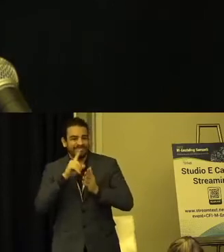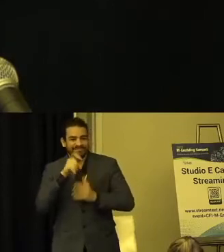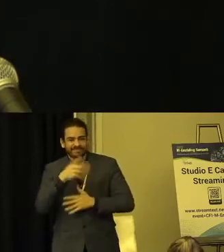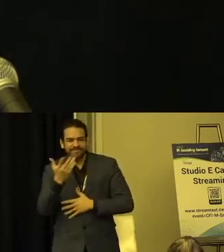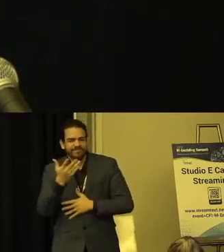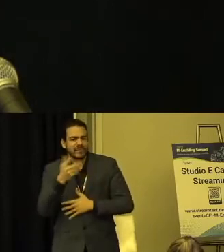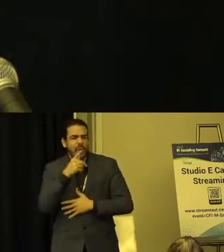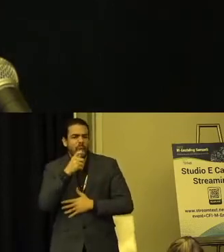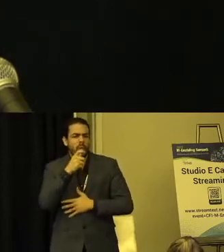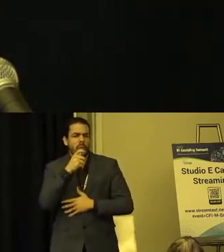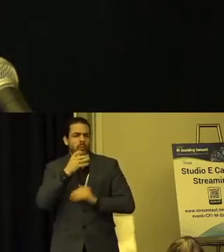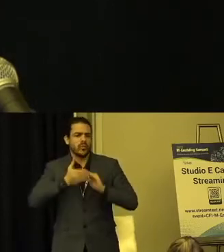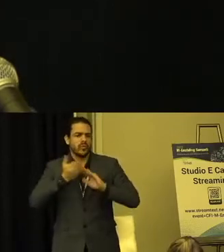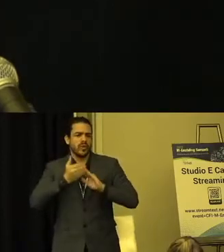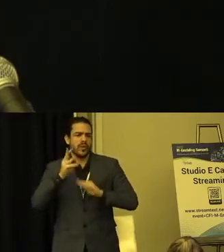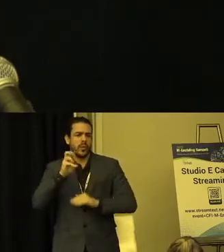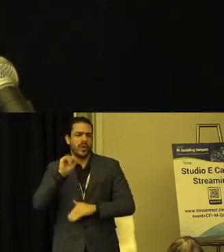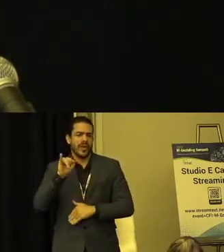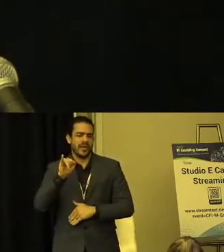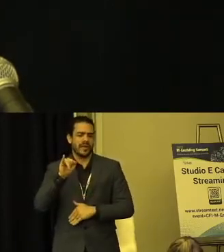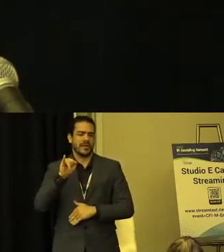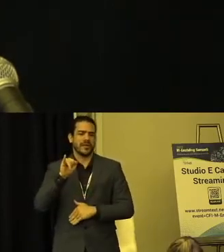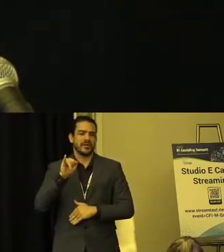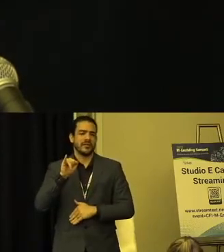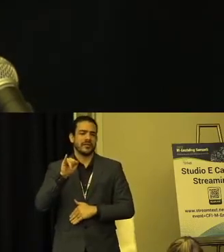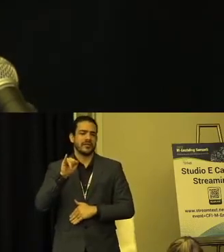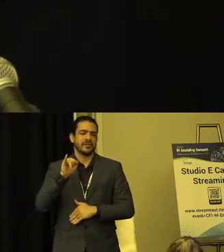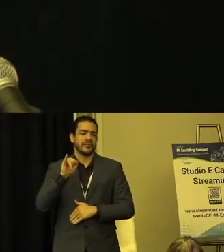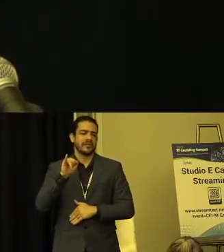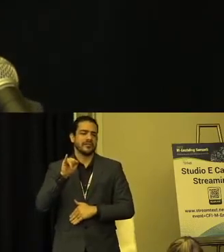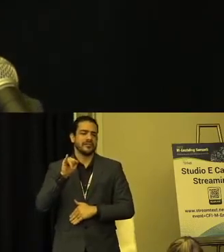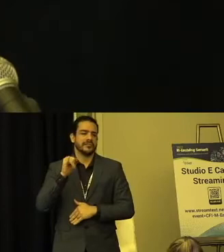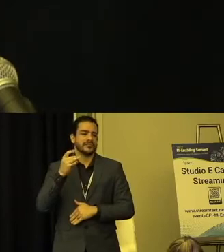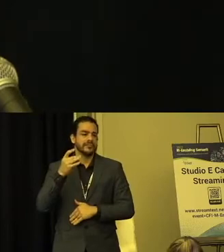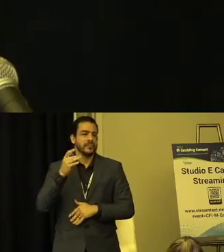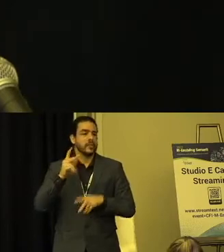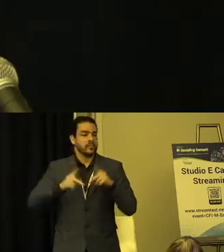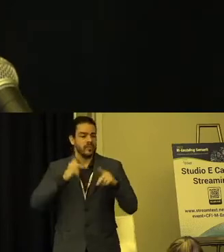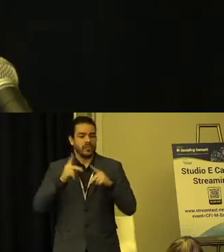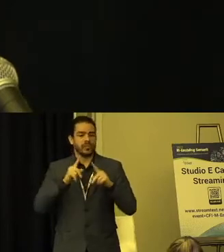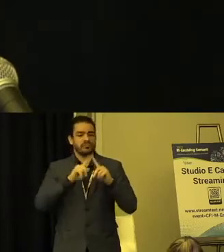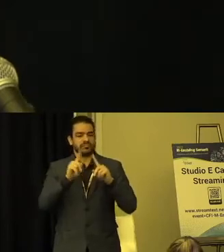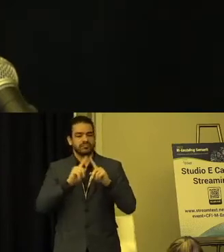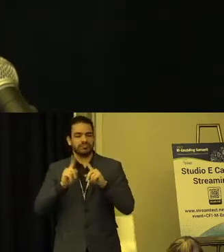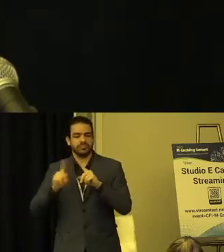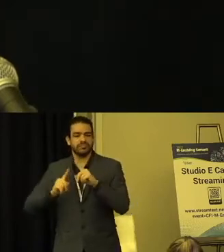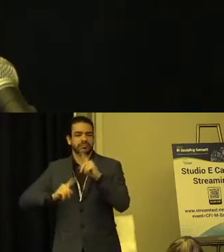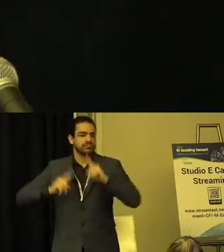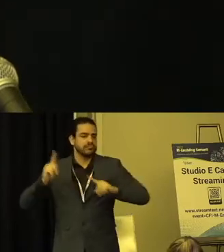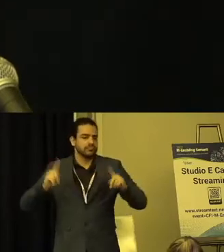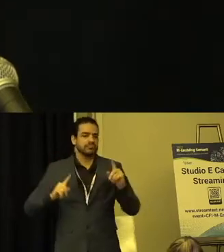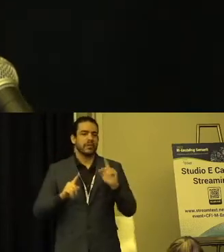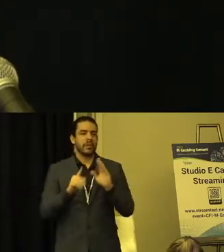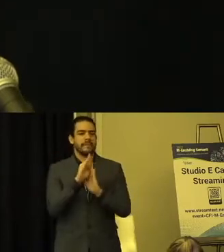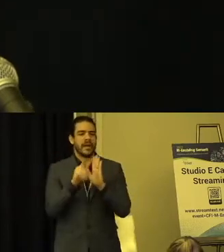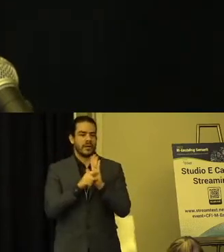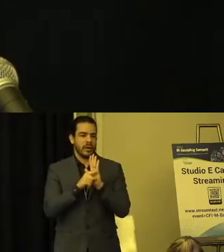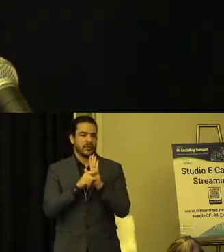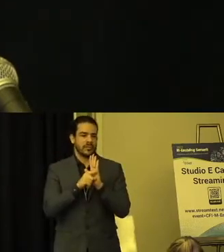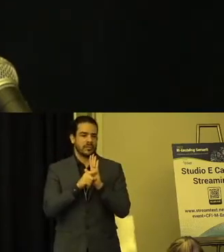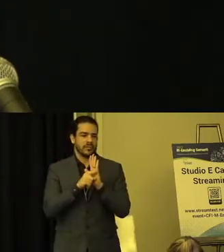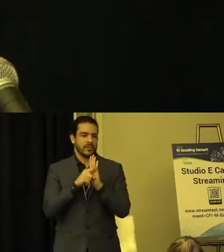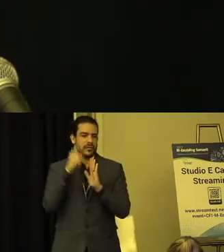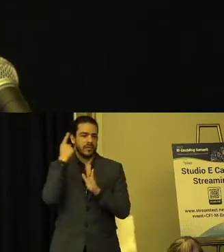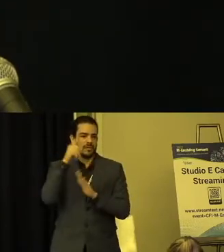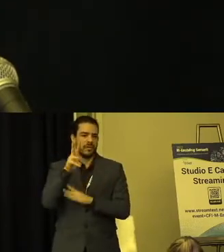know, we have you know, people with a variety of backgrounds and experiences in the WAY, but I think we